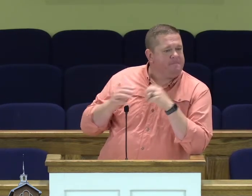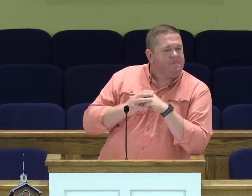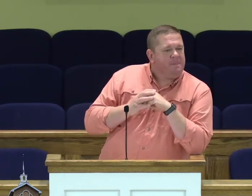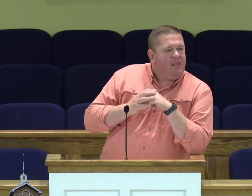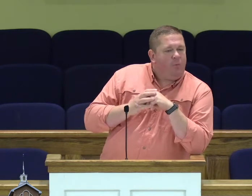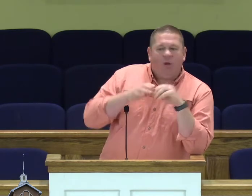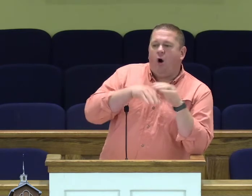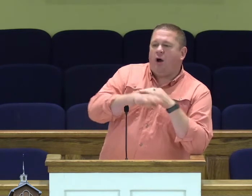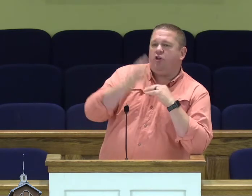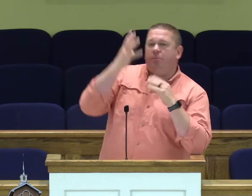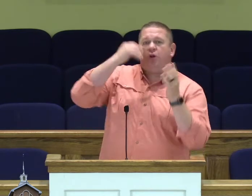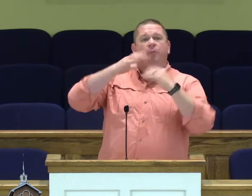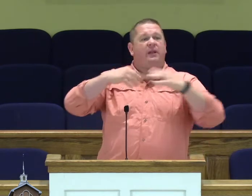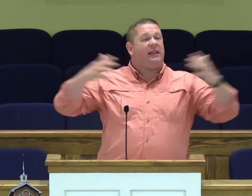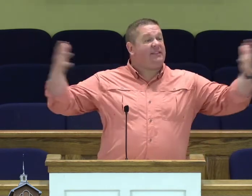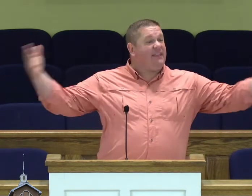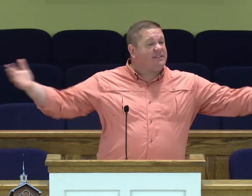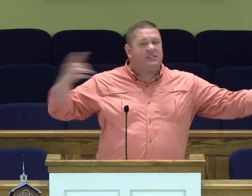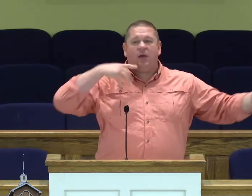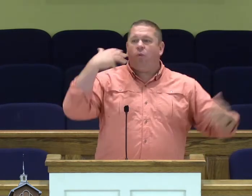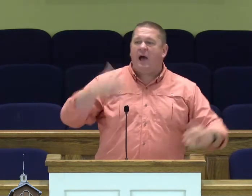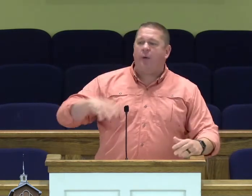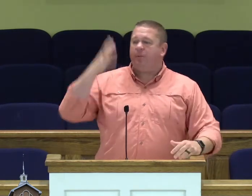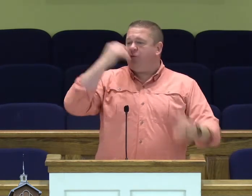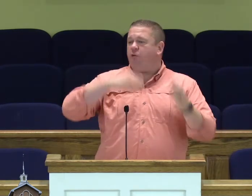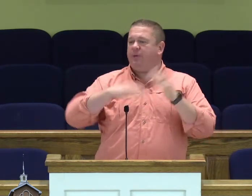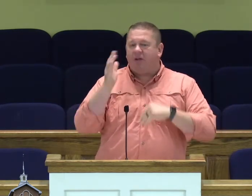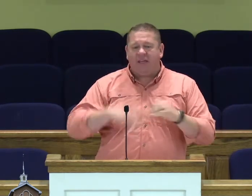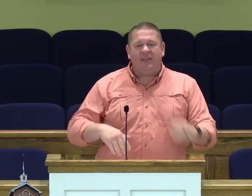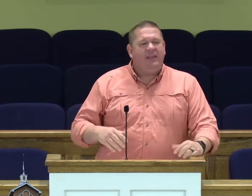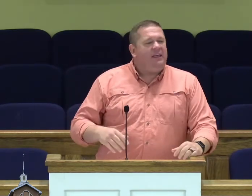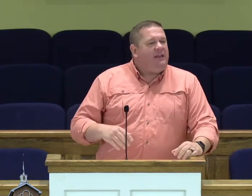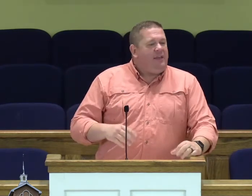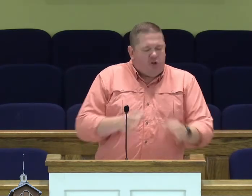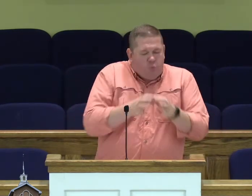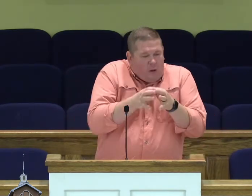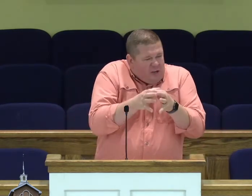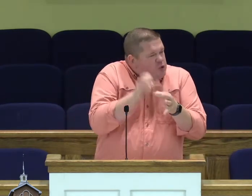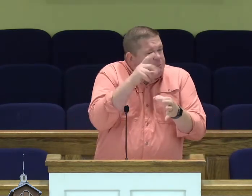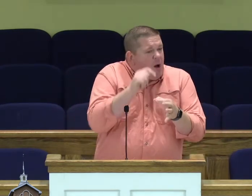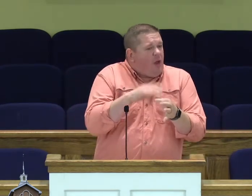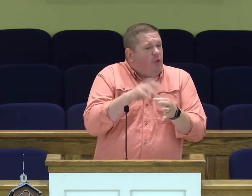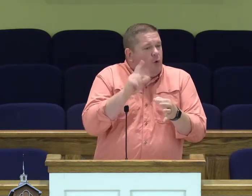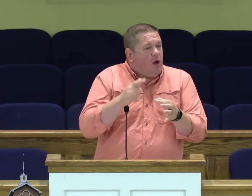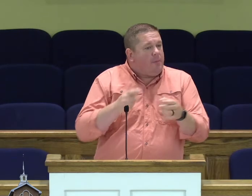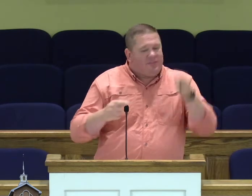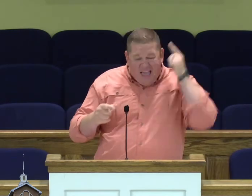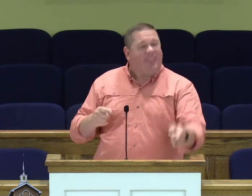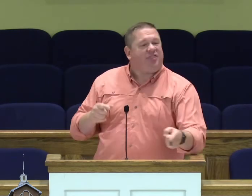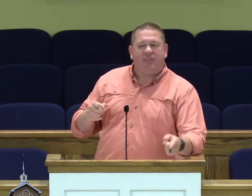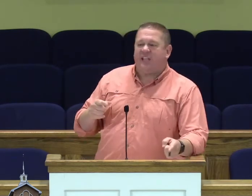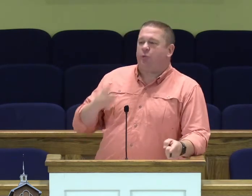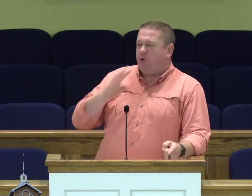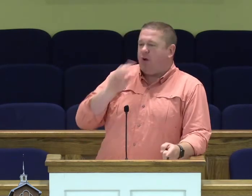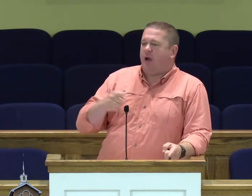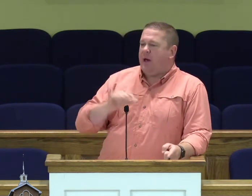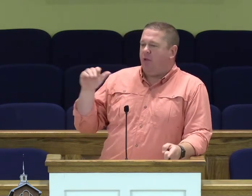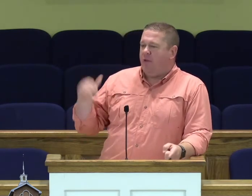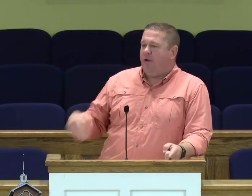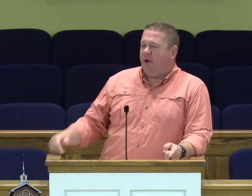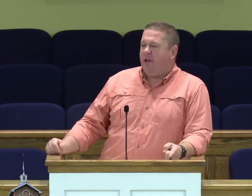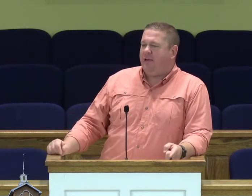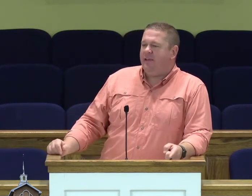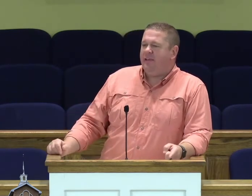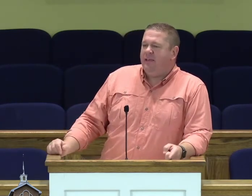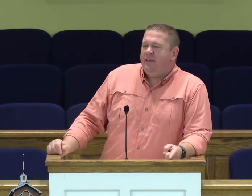right? We can walk into a beautiful building like this and say, wow, what a beautiful building. And there's one little spot on the rug, but that's what we're going to talk about all